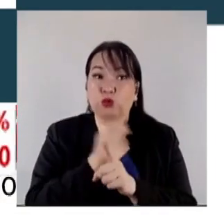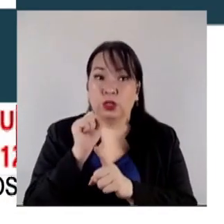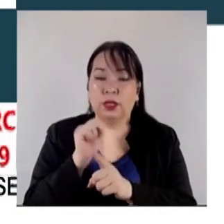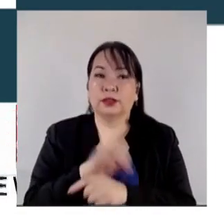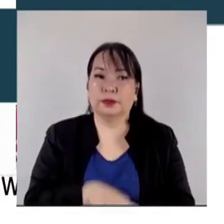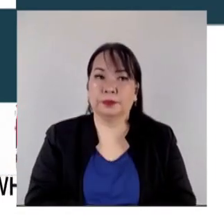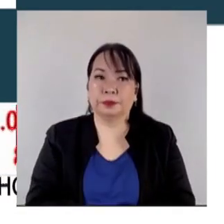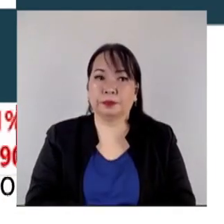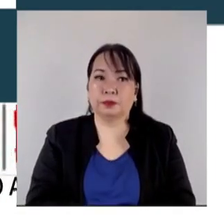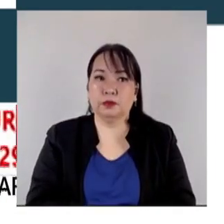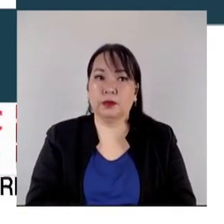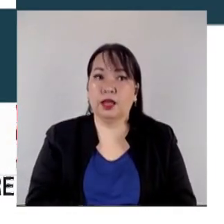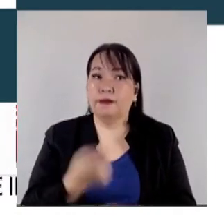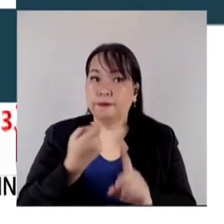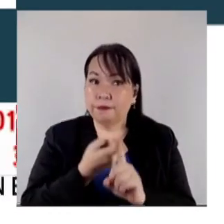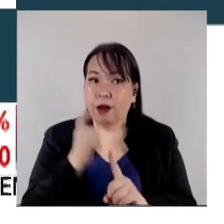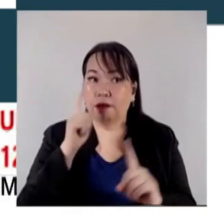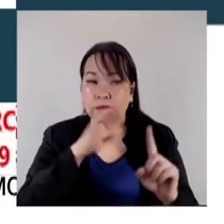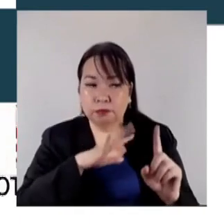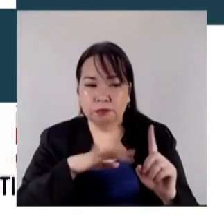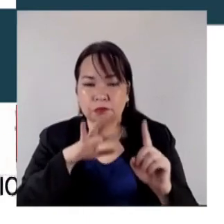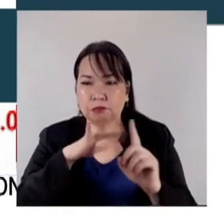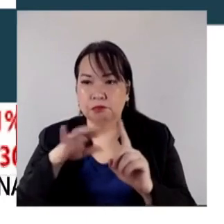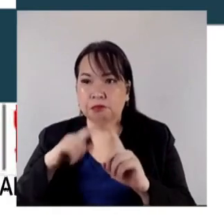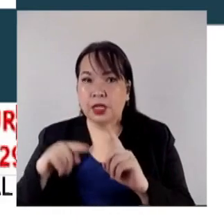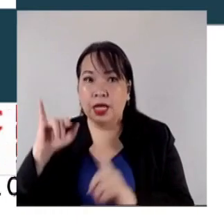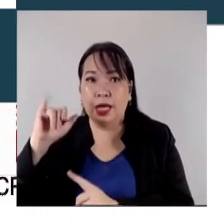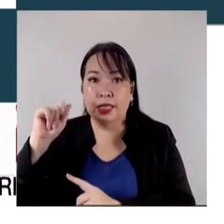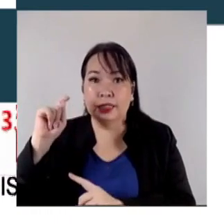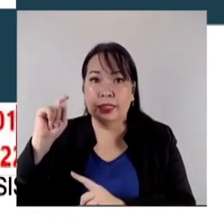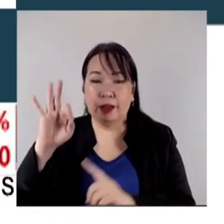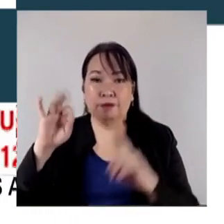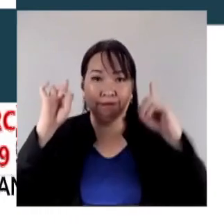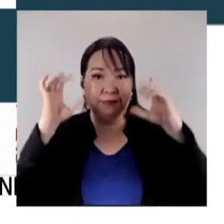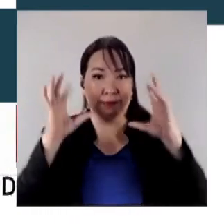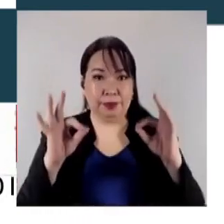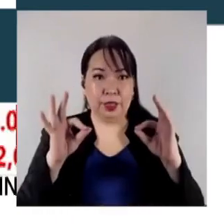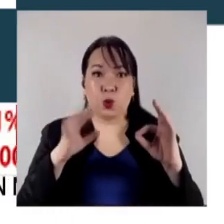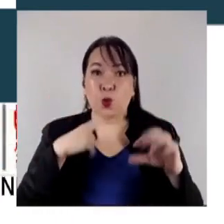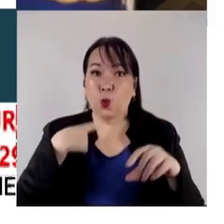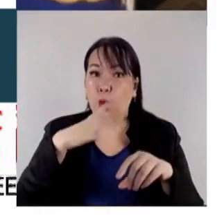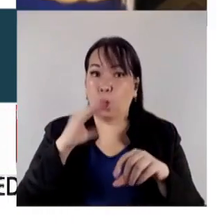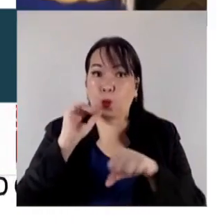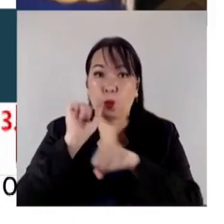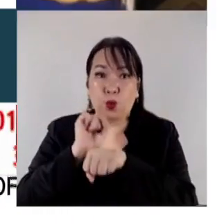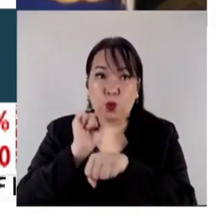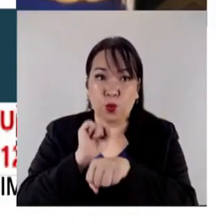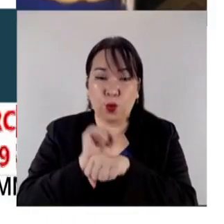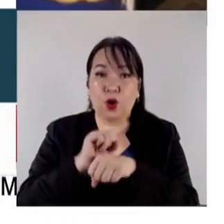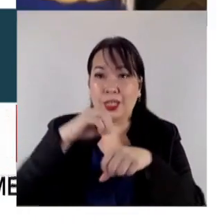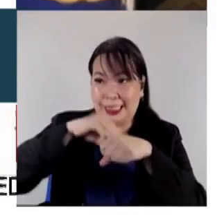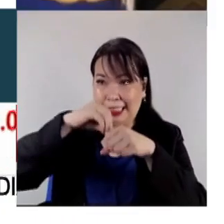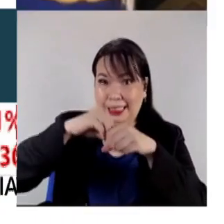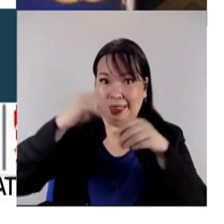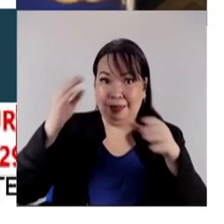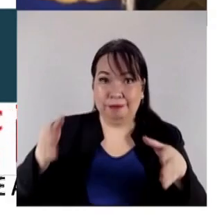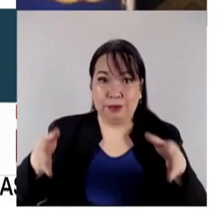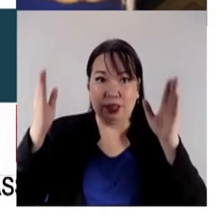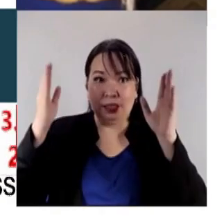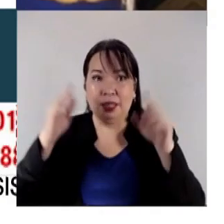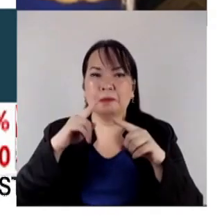one thing is for sure, based on our latest IETF resolutions, employers and establishments may